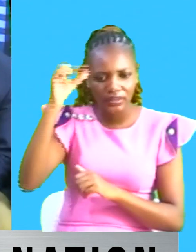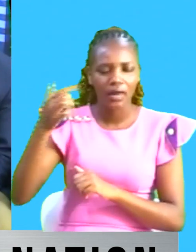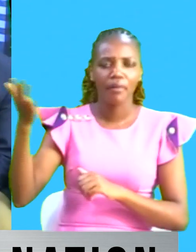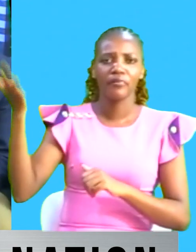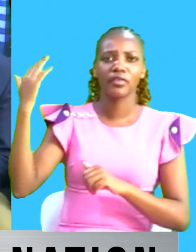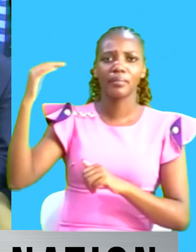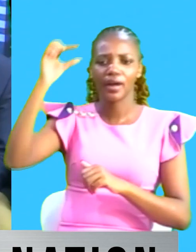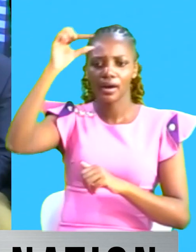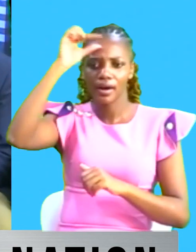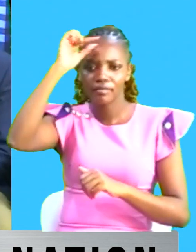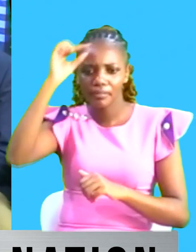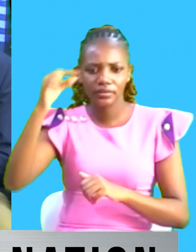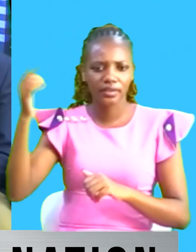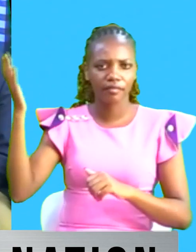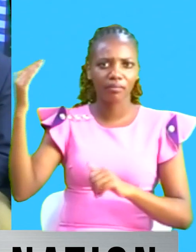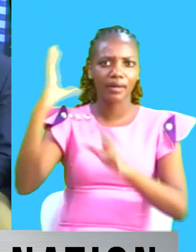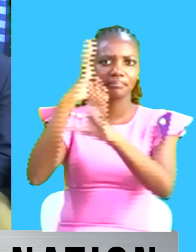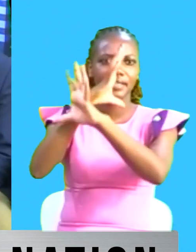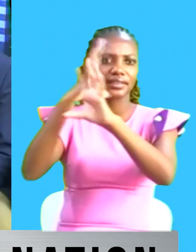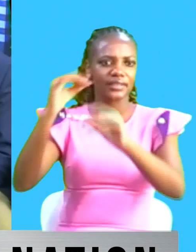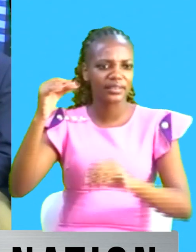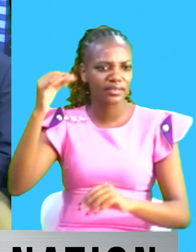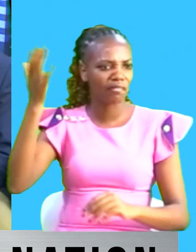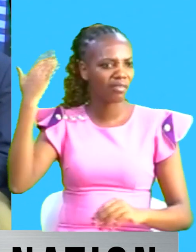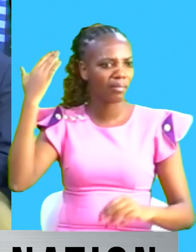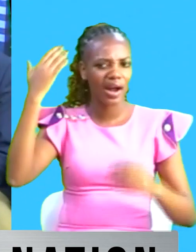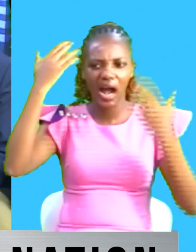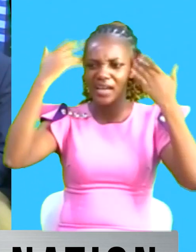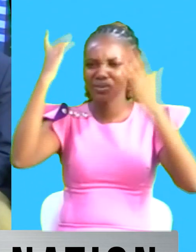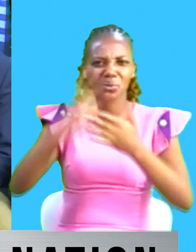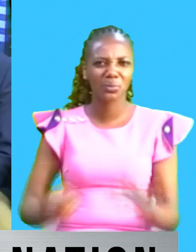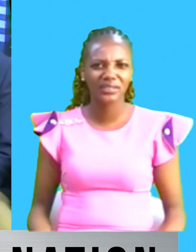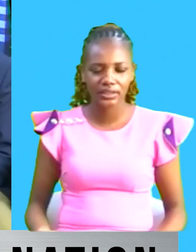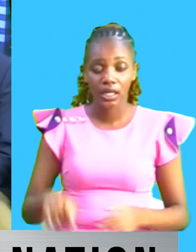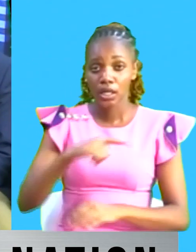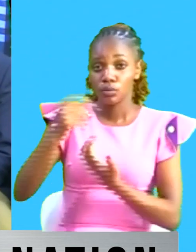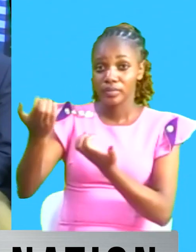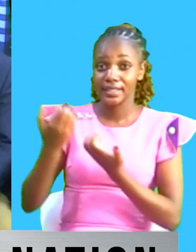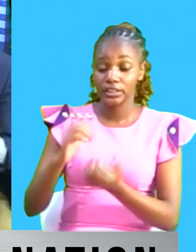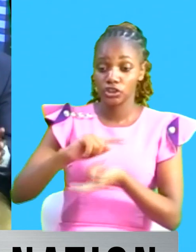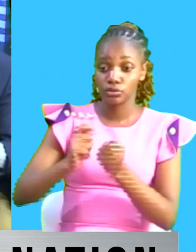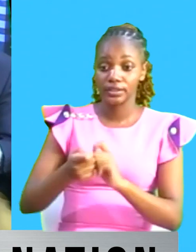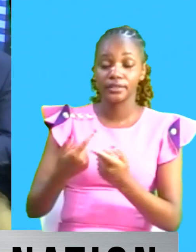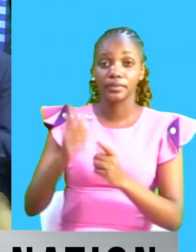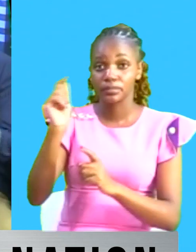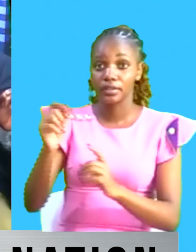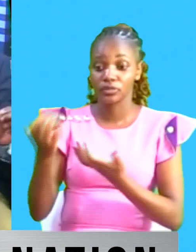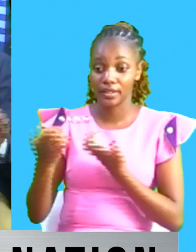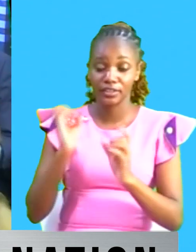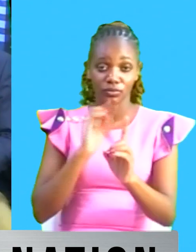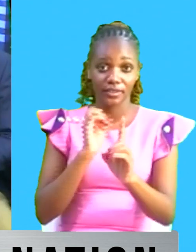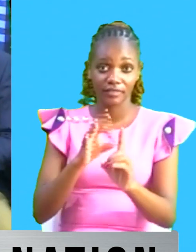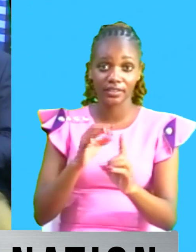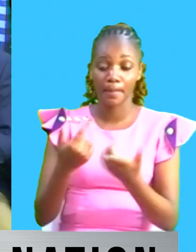former who. I think really they need to change tact, and somebody needs to advise them that it is time now to remove